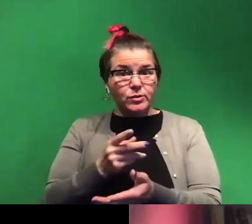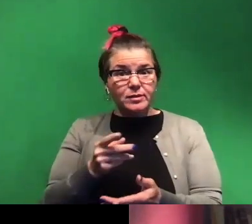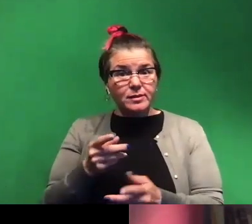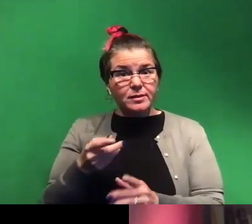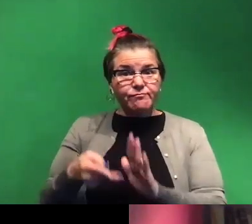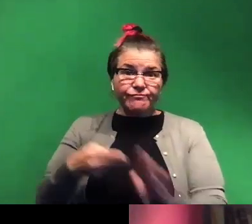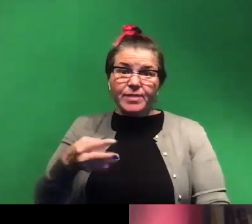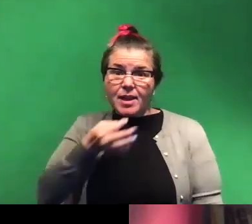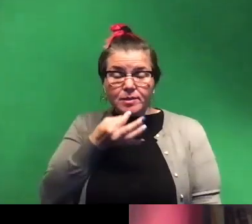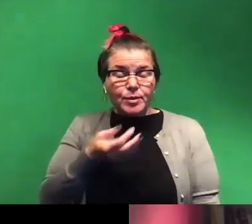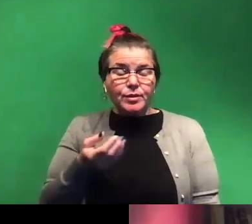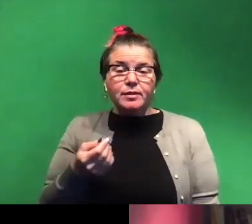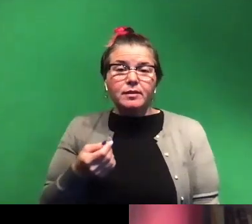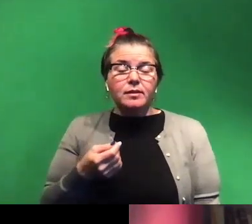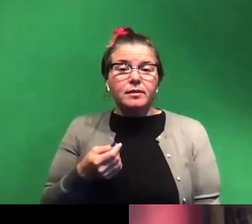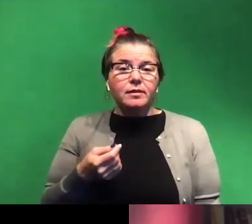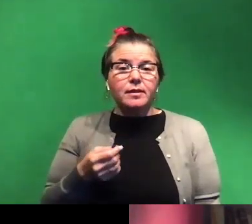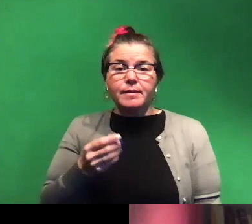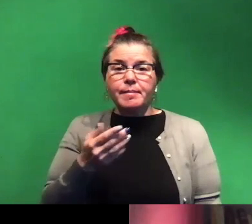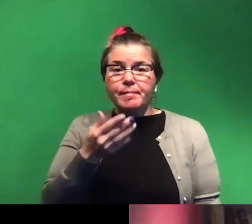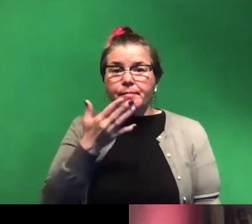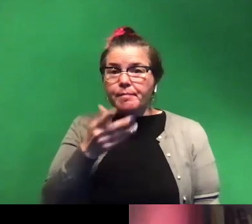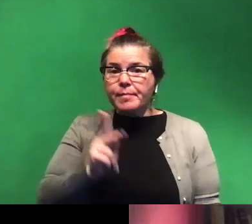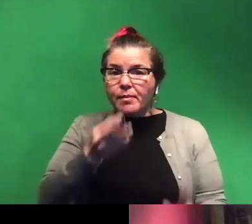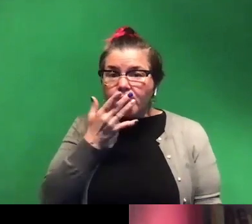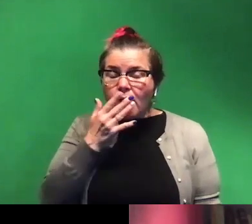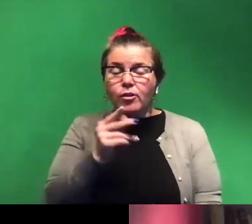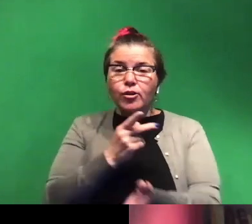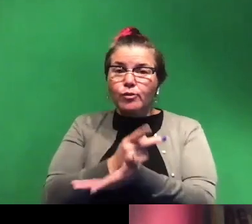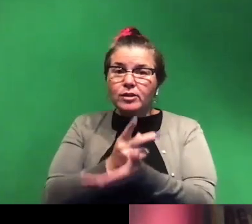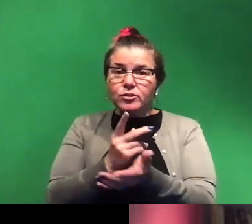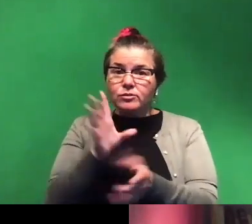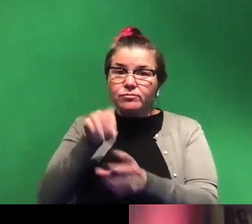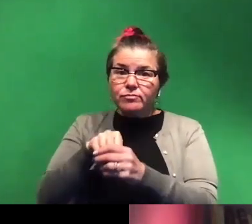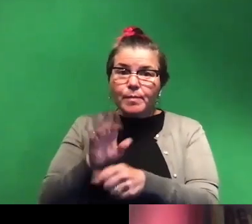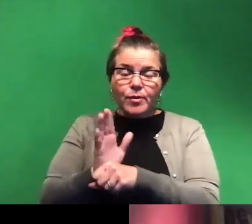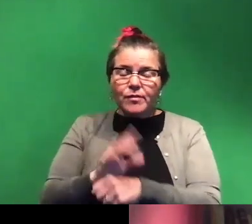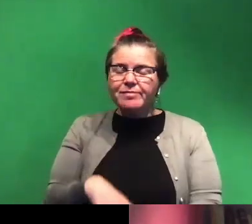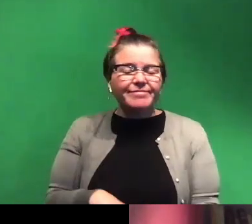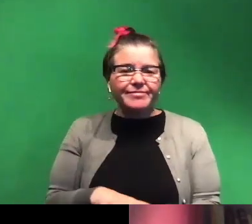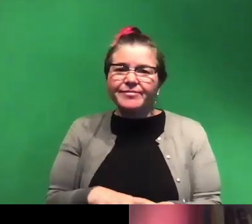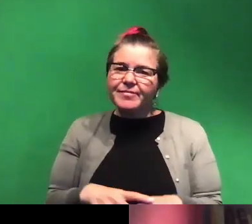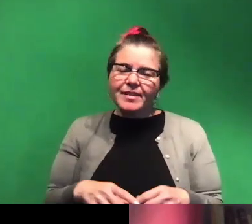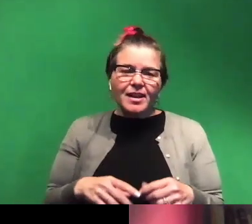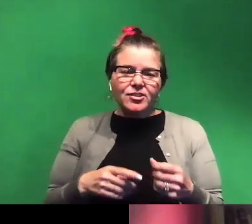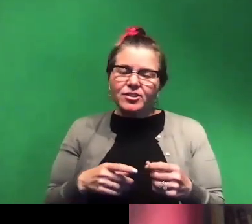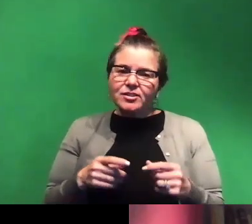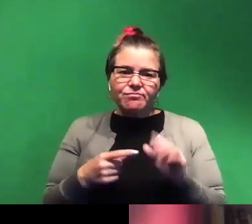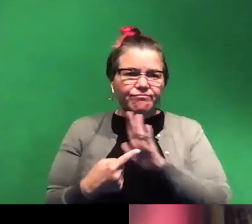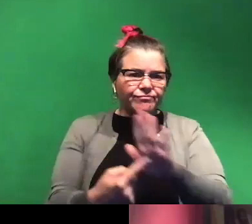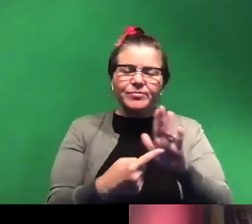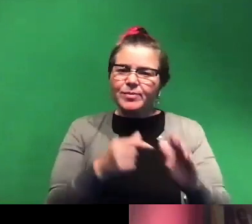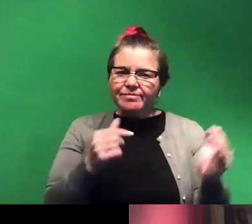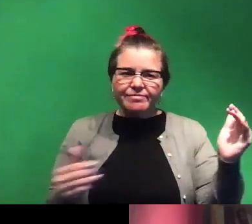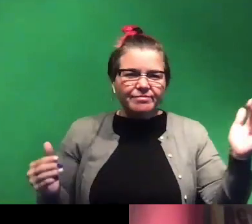see people of color graduate students often in these things, underscoring just how uneven it is. So that